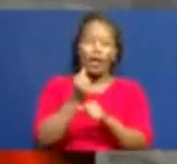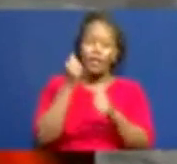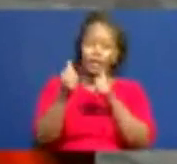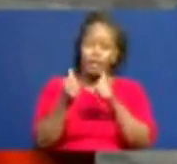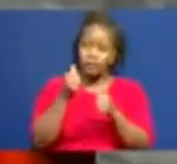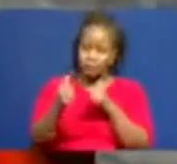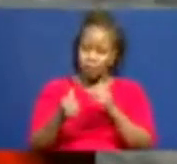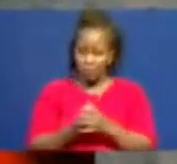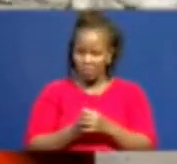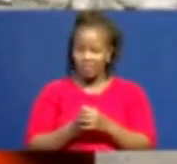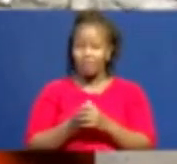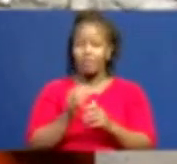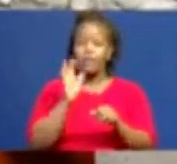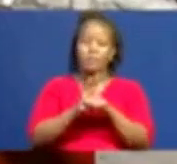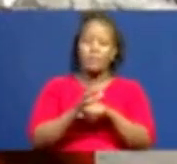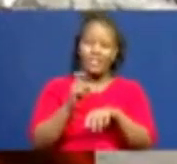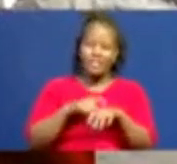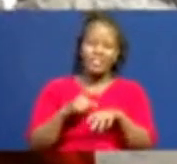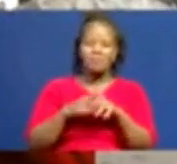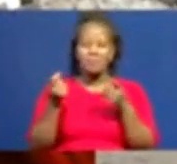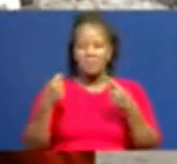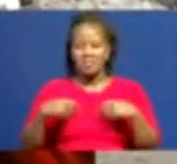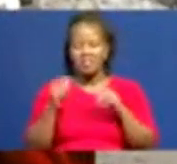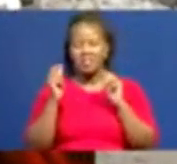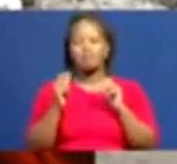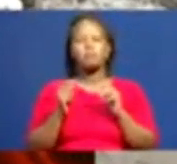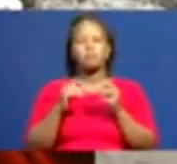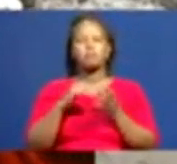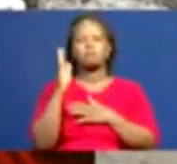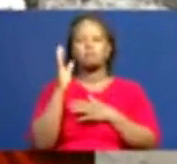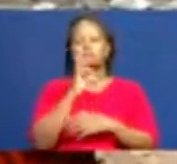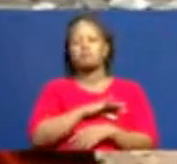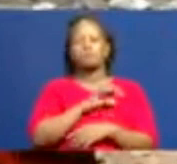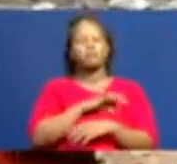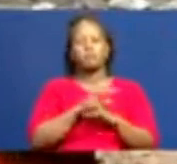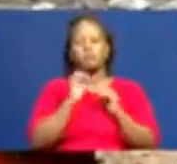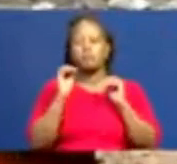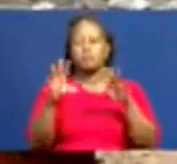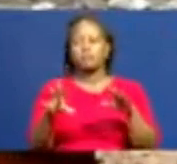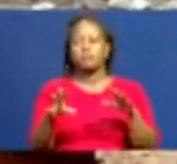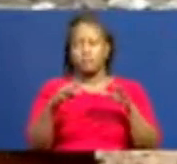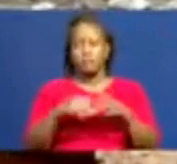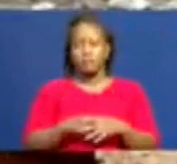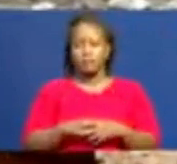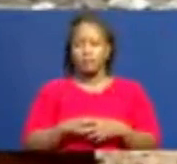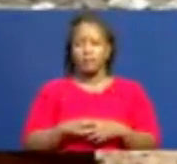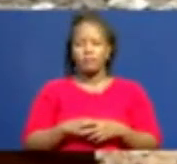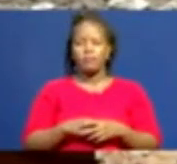Attempts to reach the area chief were futile. Parsai Frederick reporting for Lunchtime News.